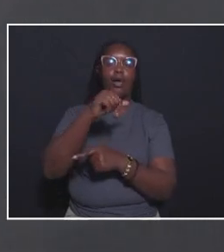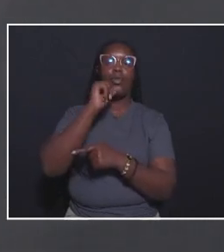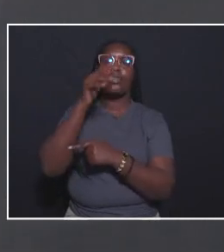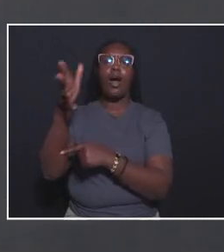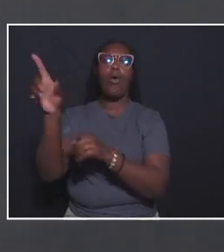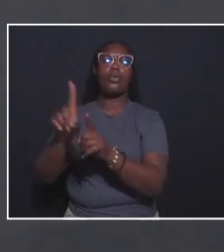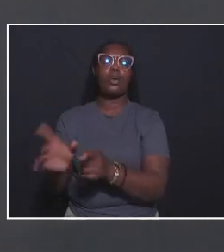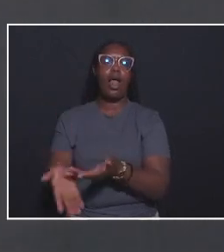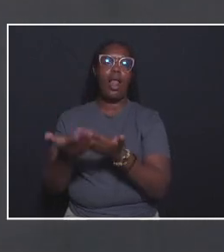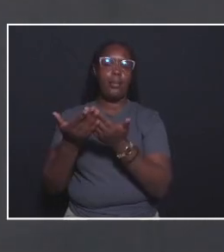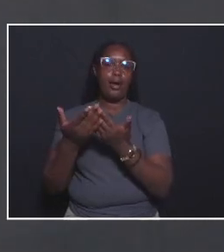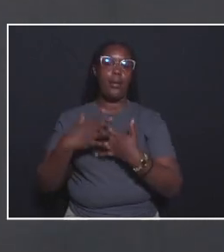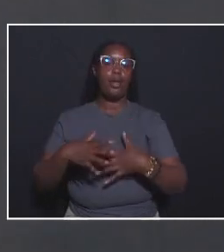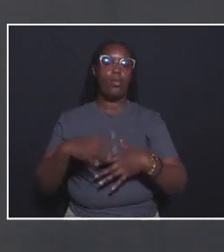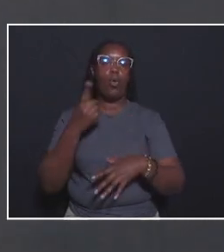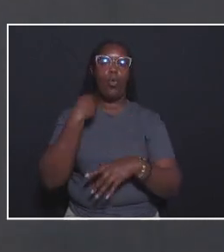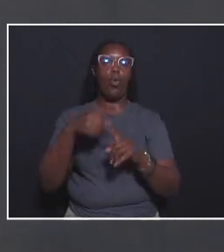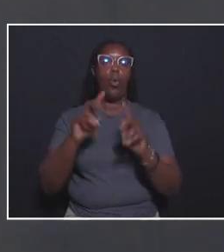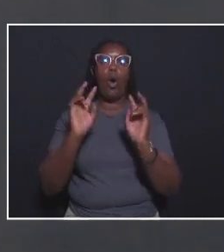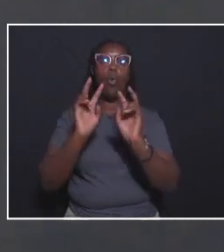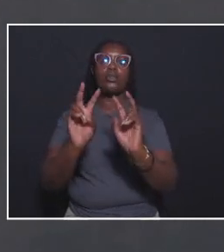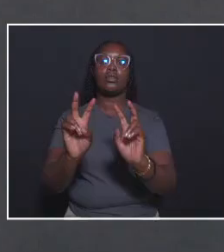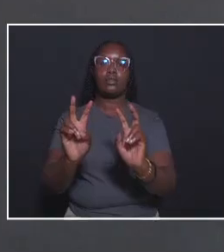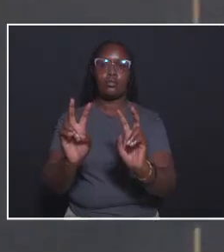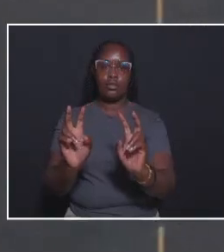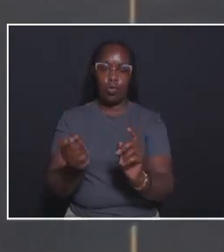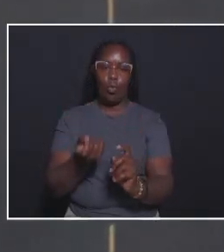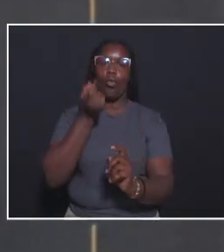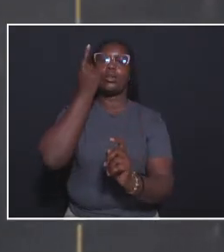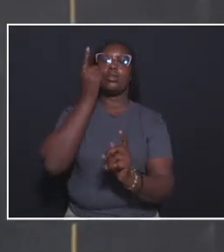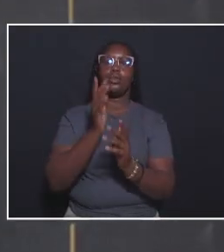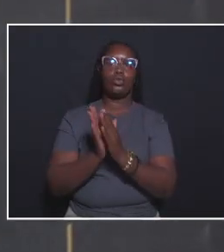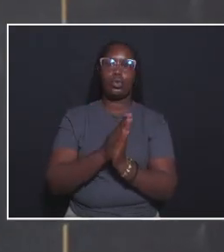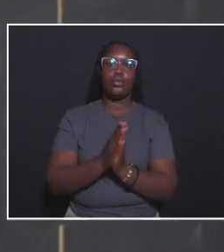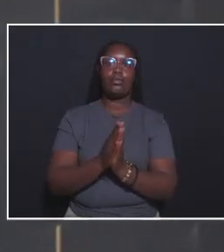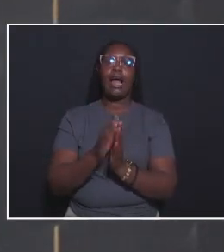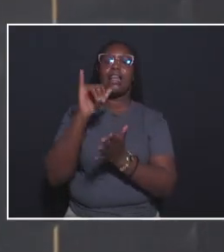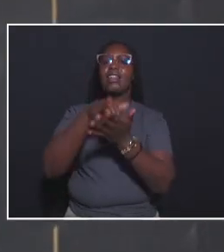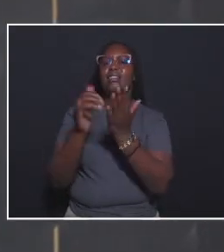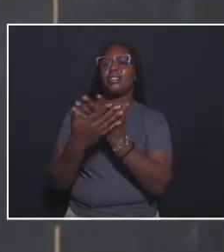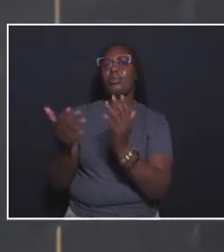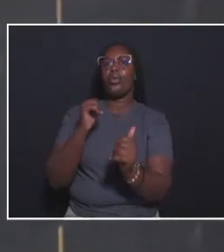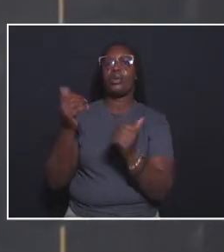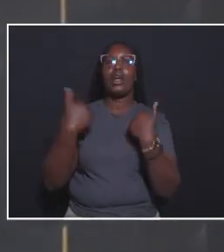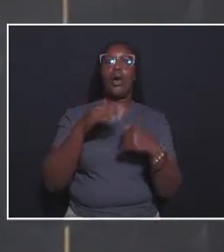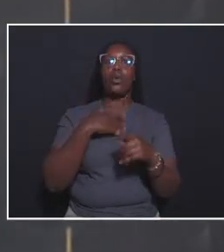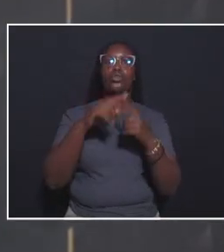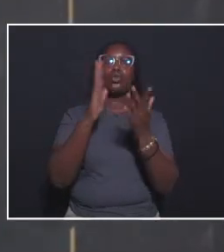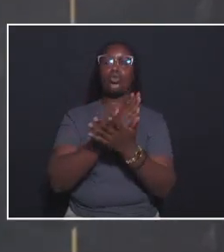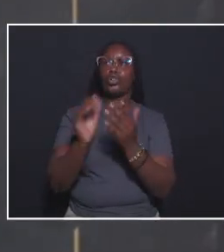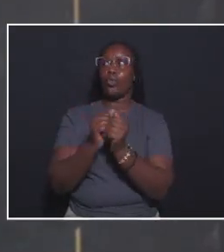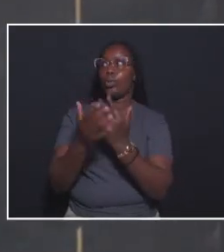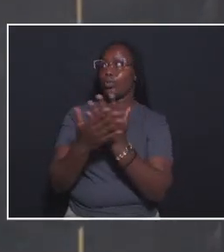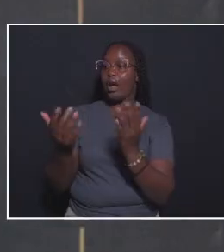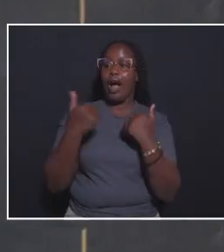helps bring the audience in here. So these are some of the things I wanted to share with you guys and just showcase some of the